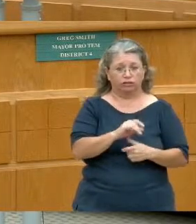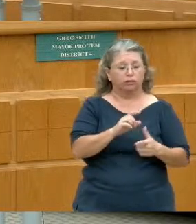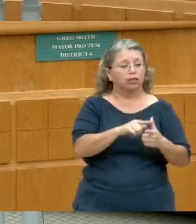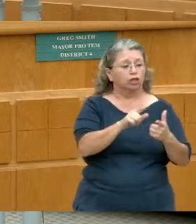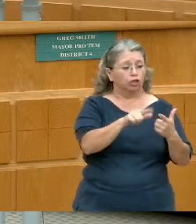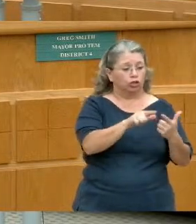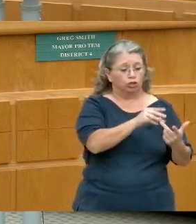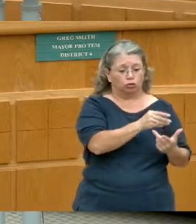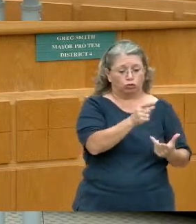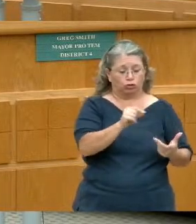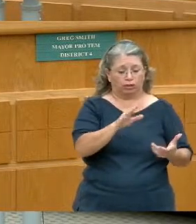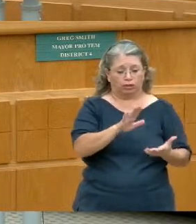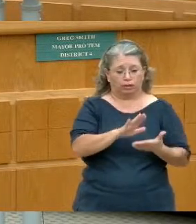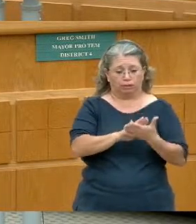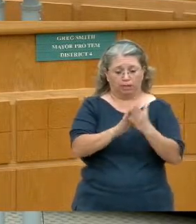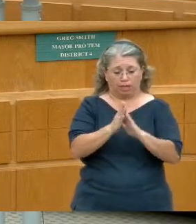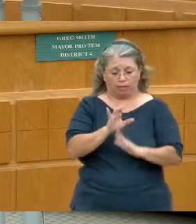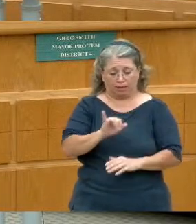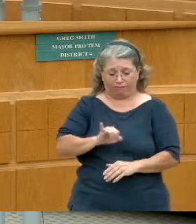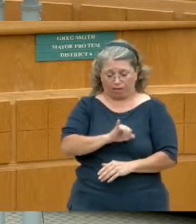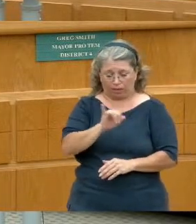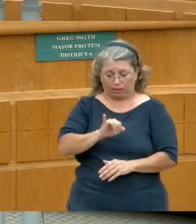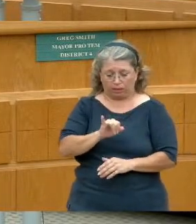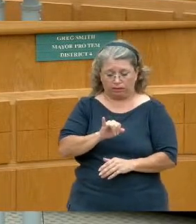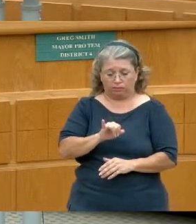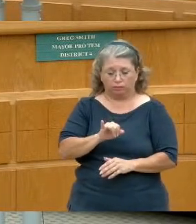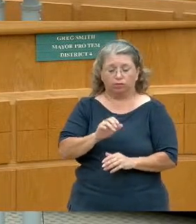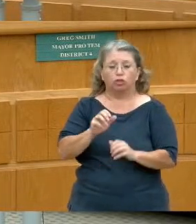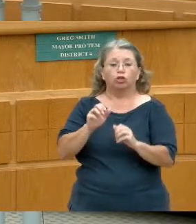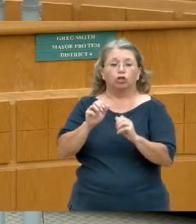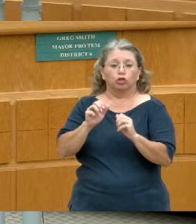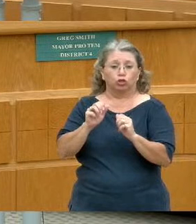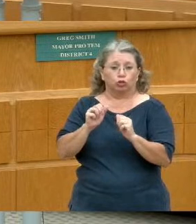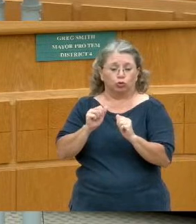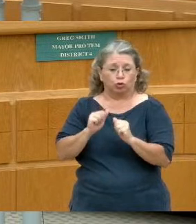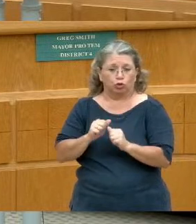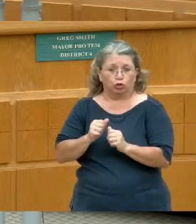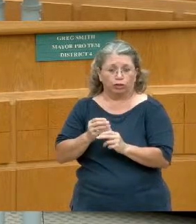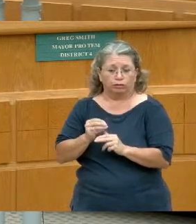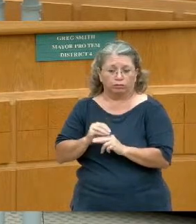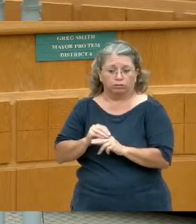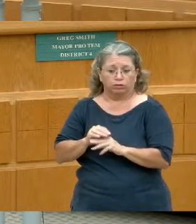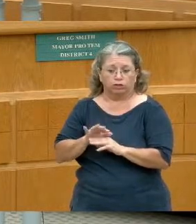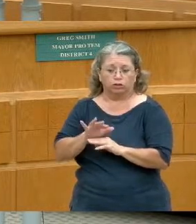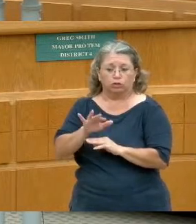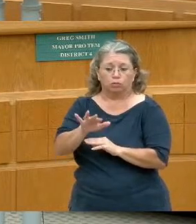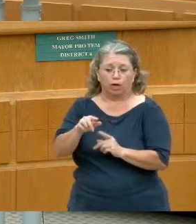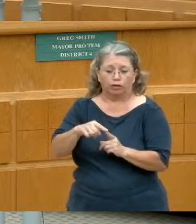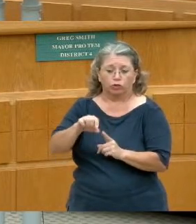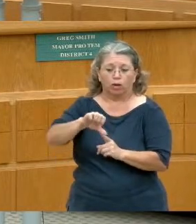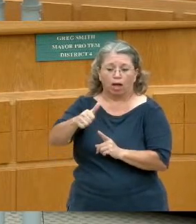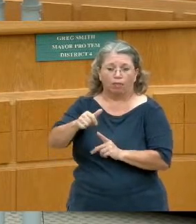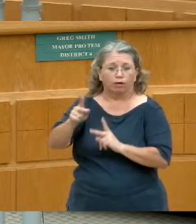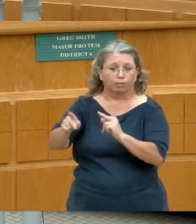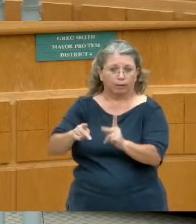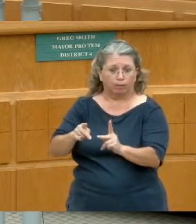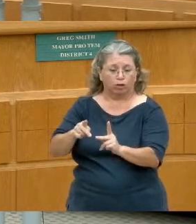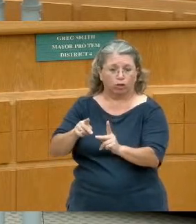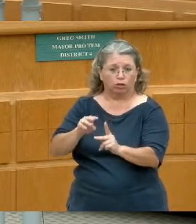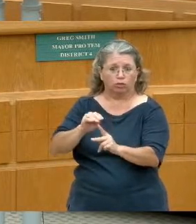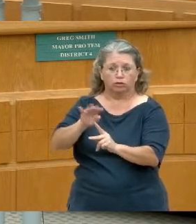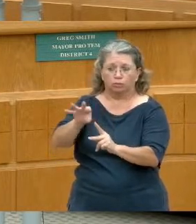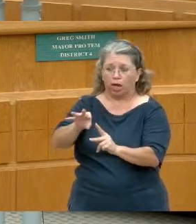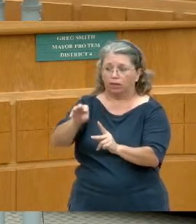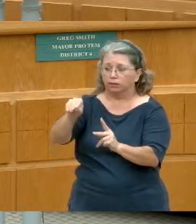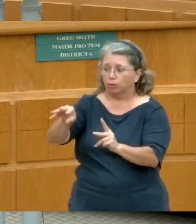could transmit it to other susceptible people and then kind of feed into this infectious pool. Now in the infectious pool, you can have two